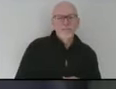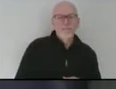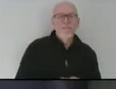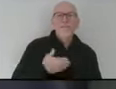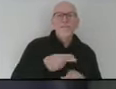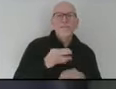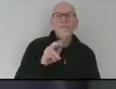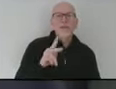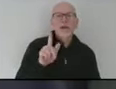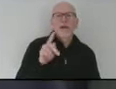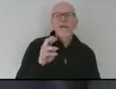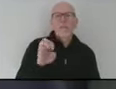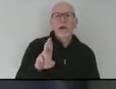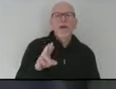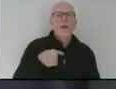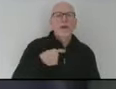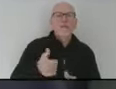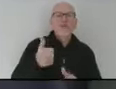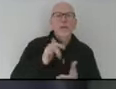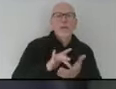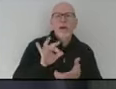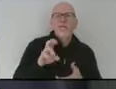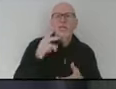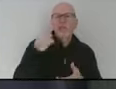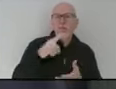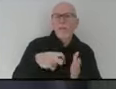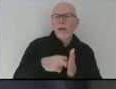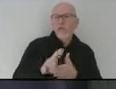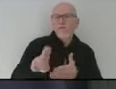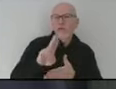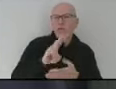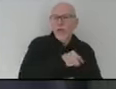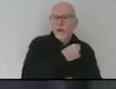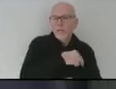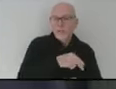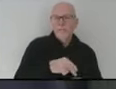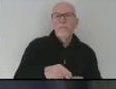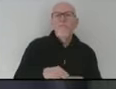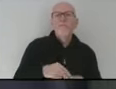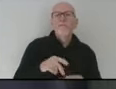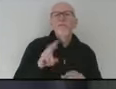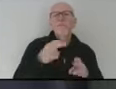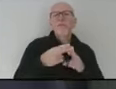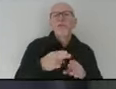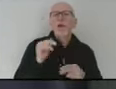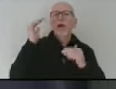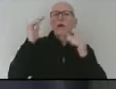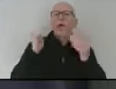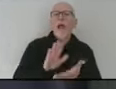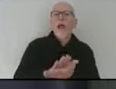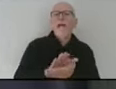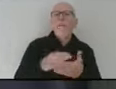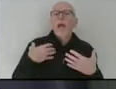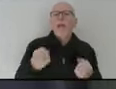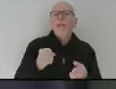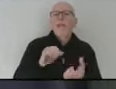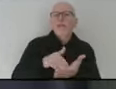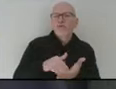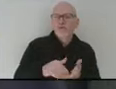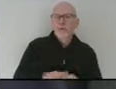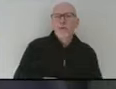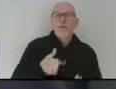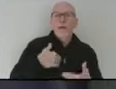Mark Lutzkmeier. I'm the Chief Medical Officer for Methodist and University Hospitals, which is otherwise known as the Adult Academic Health Center. We have the